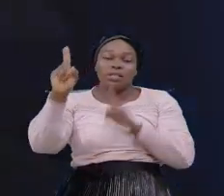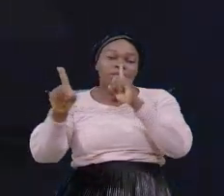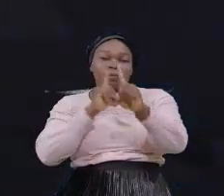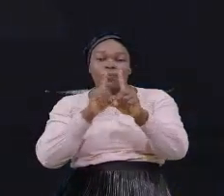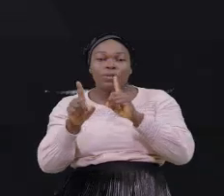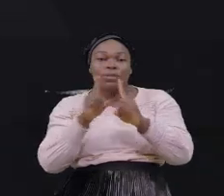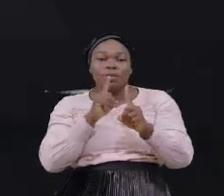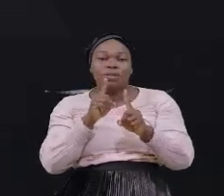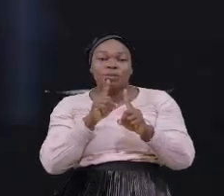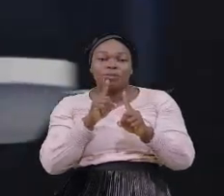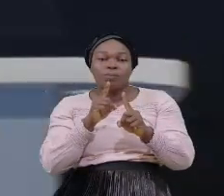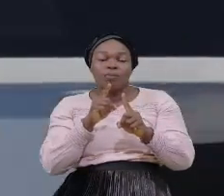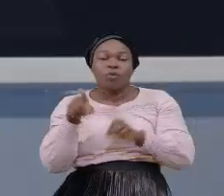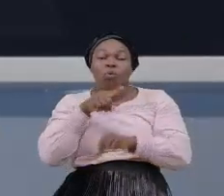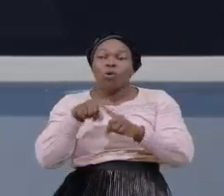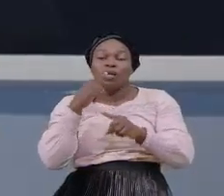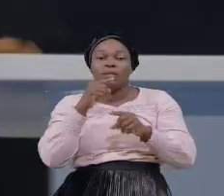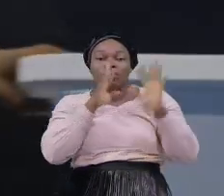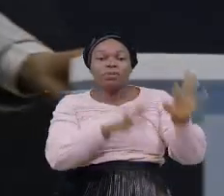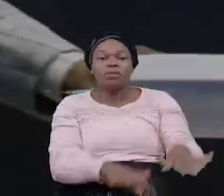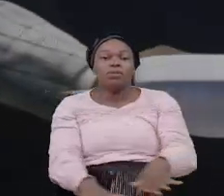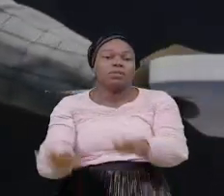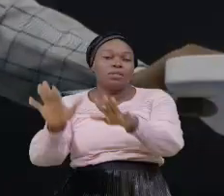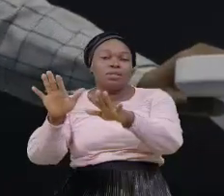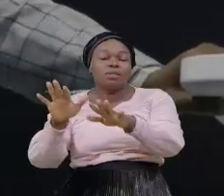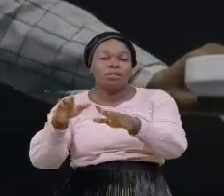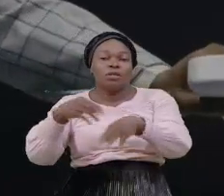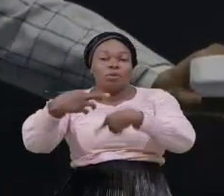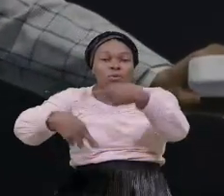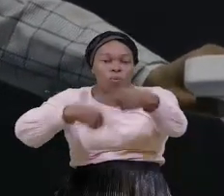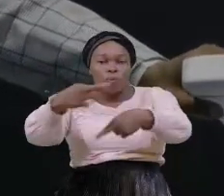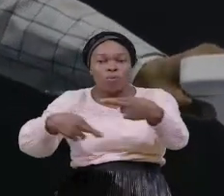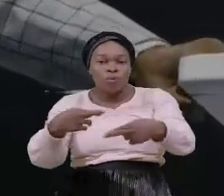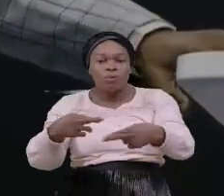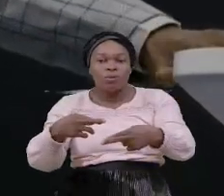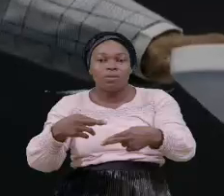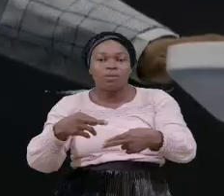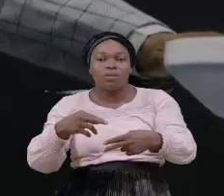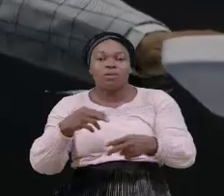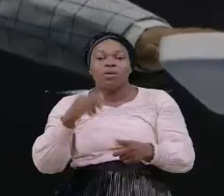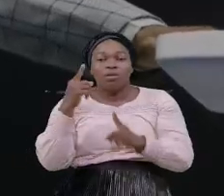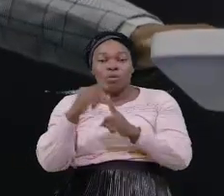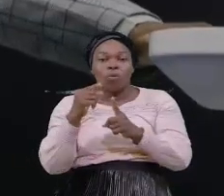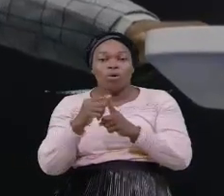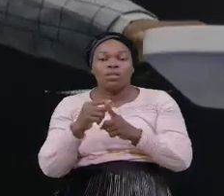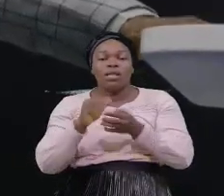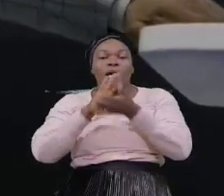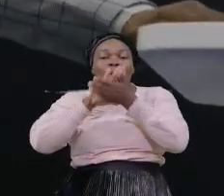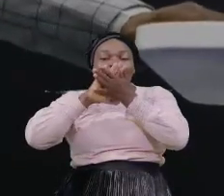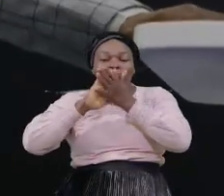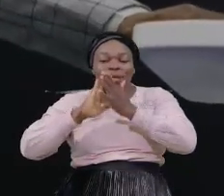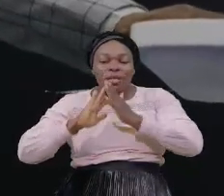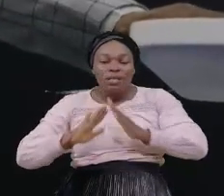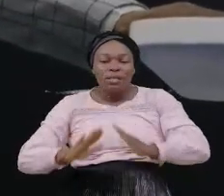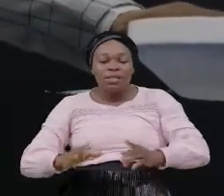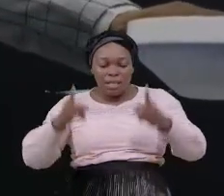stormy. He just said the word, peace be still. Instantaneously, peace came